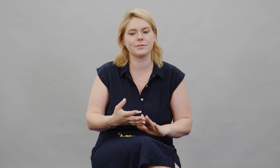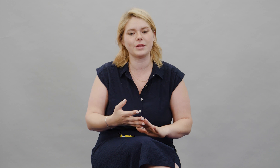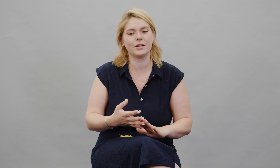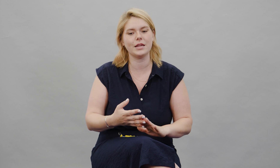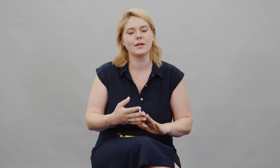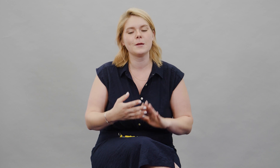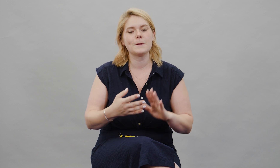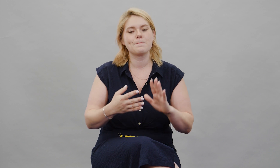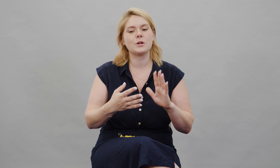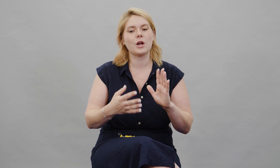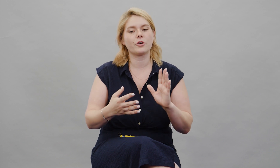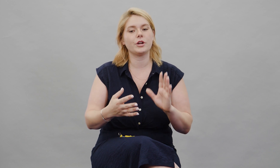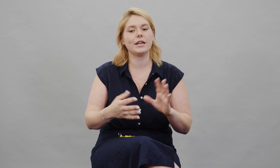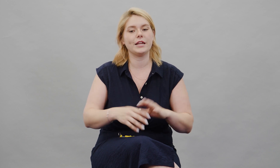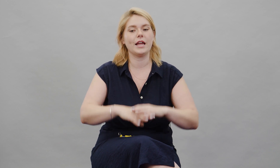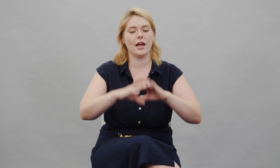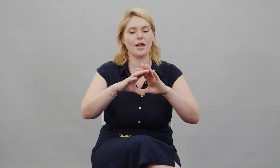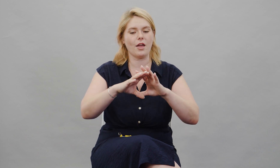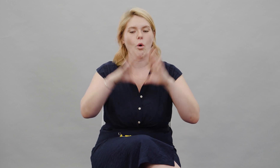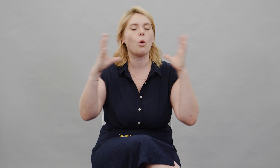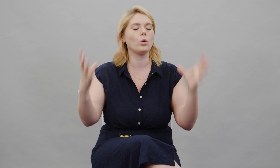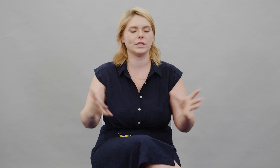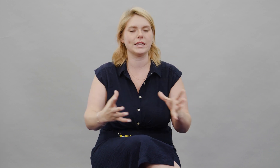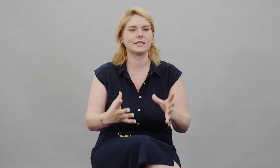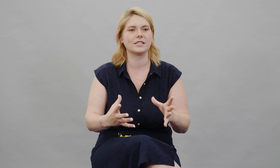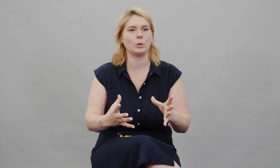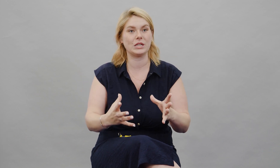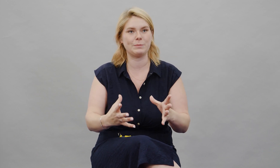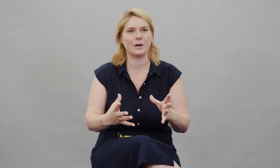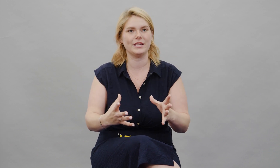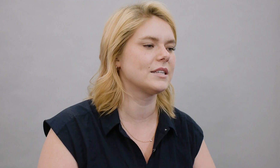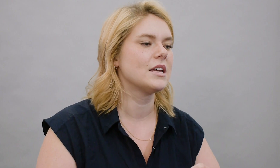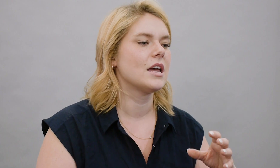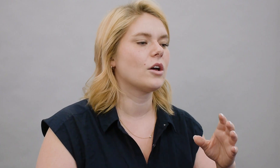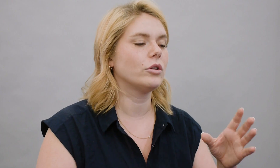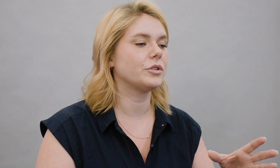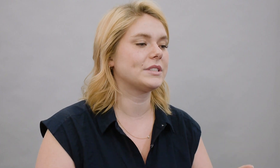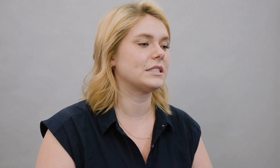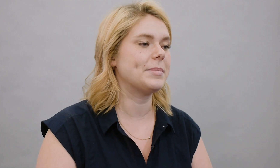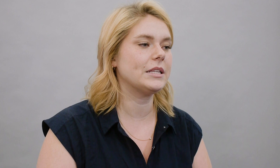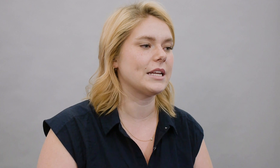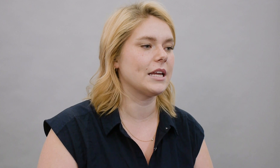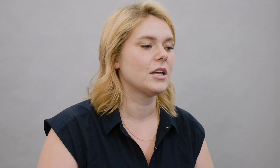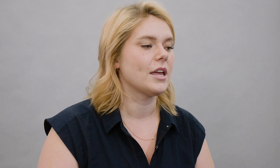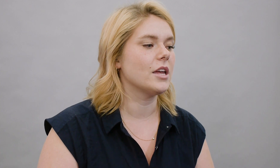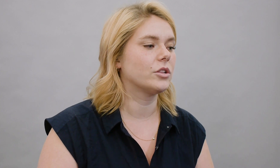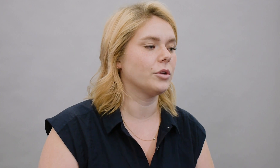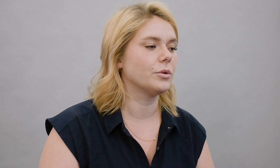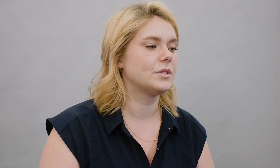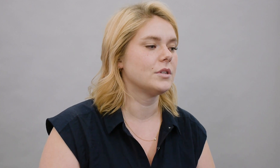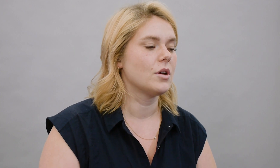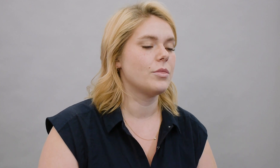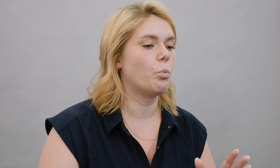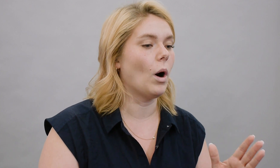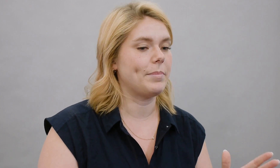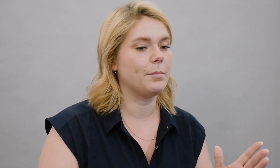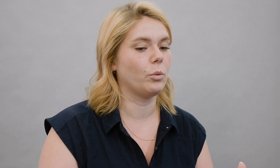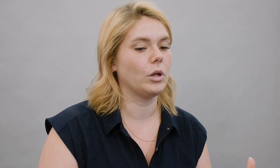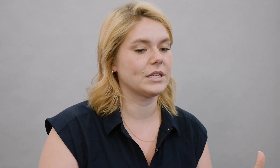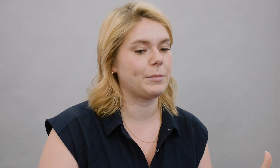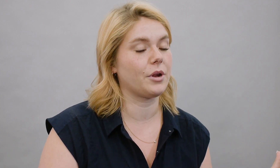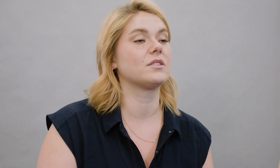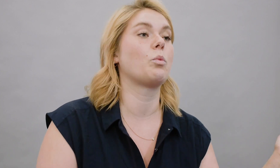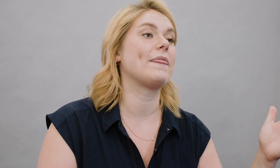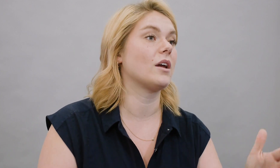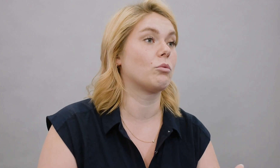cultural accessibility, they're not creating a wholly accessible experience. Cultural accessibility includes what people